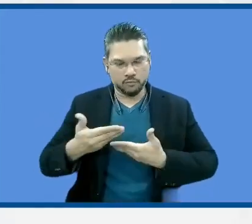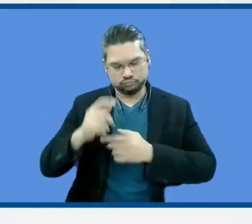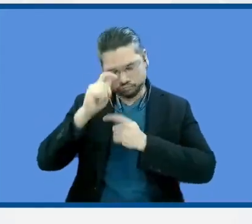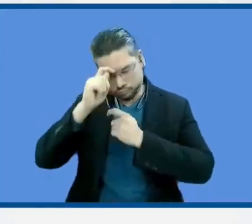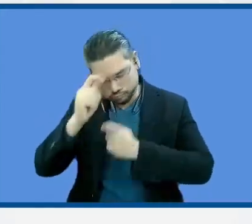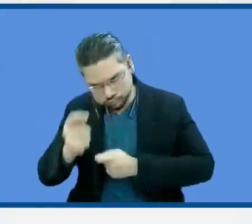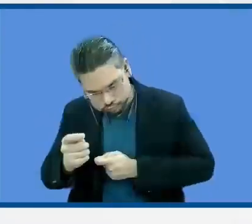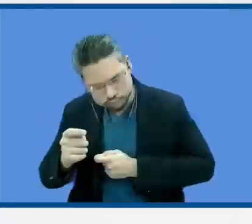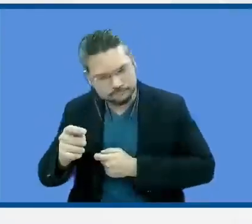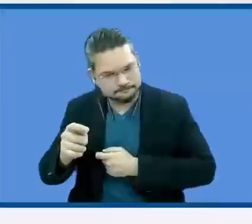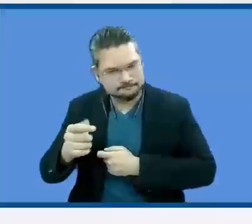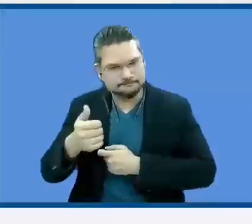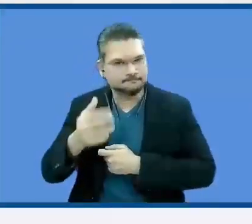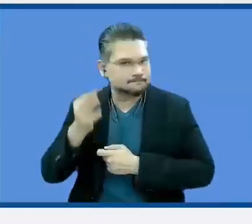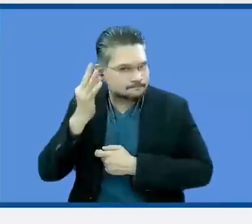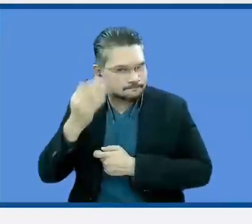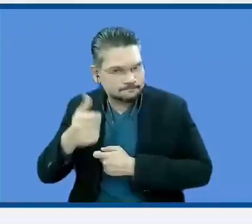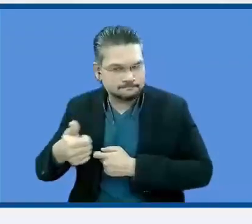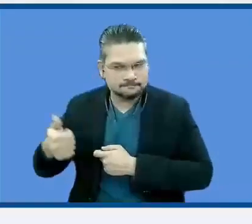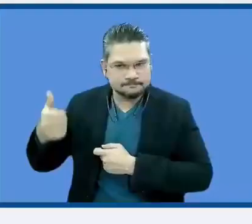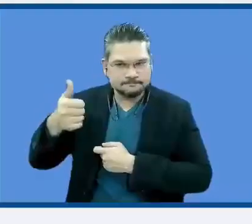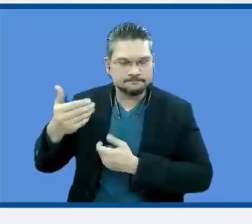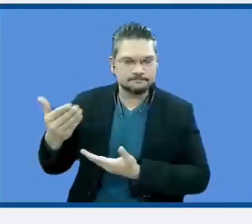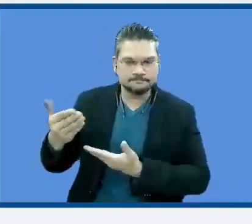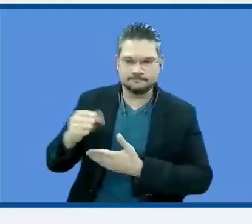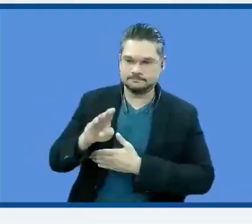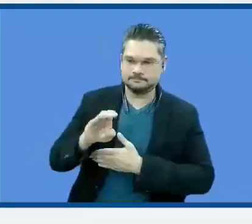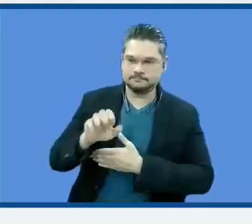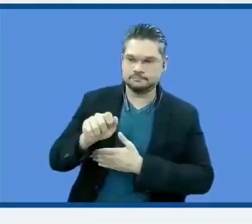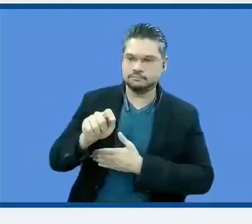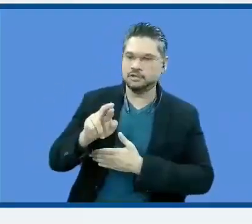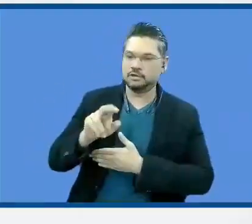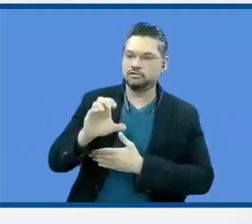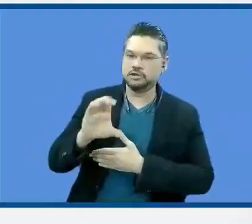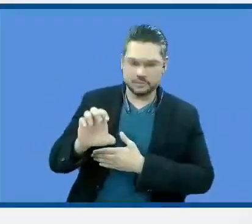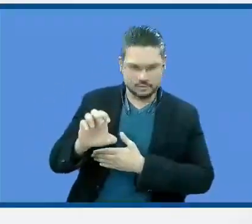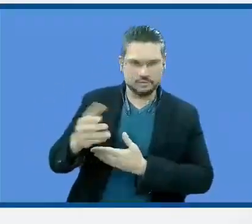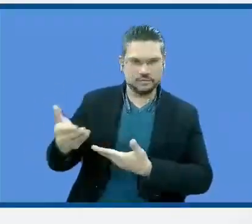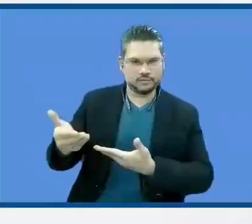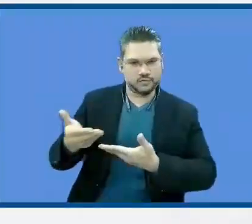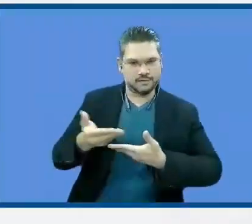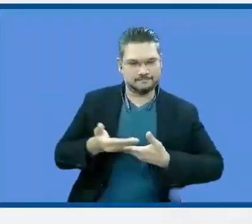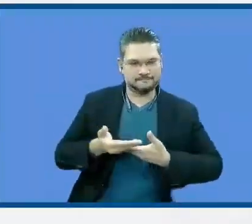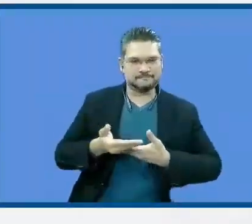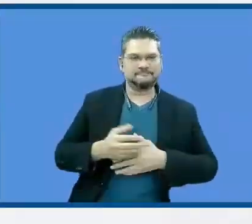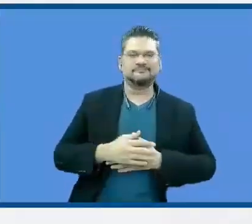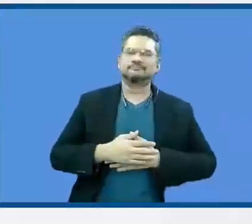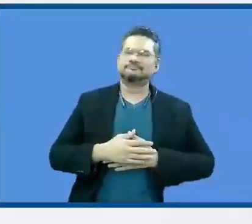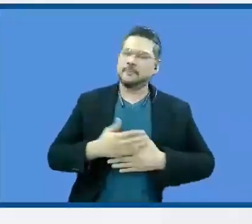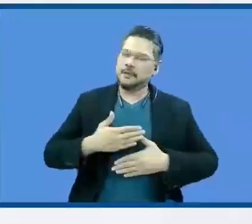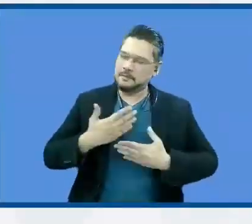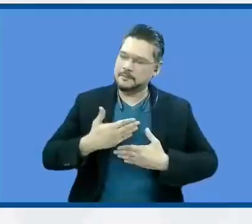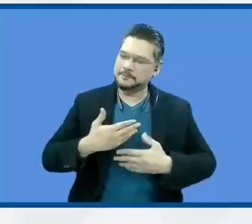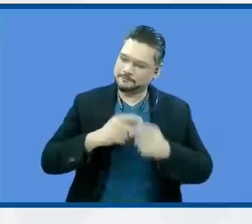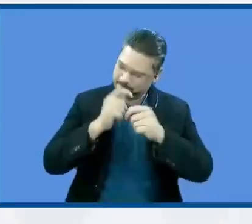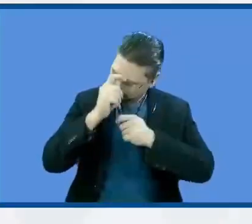Beatrice Agimon and welcome you to the panel. We're privileged to have you here, and we would very much like